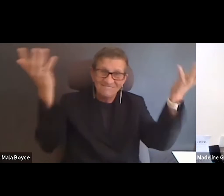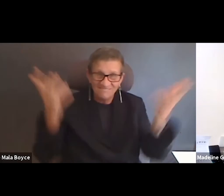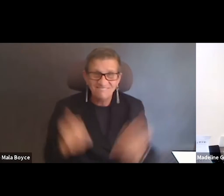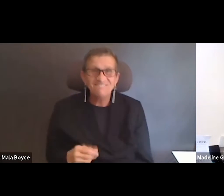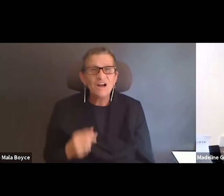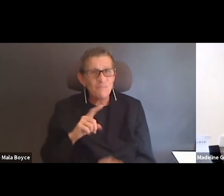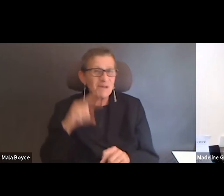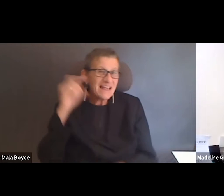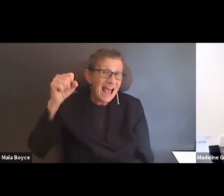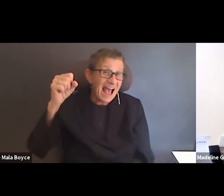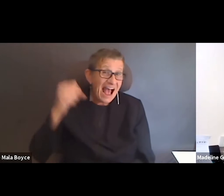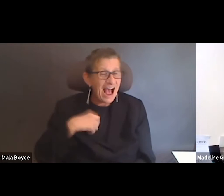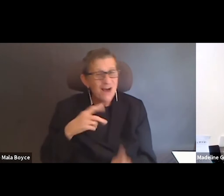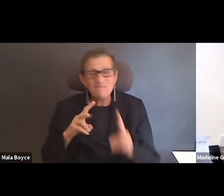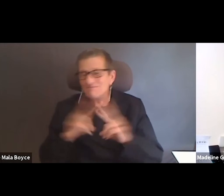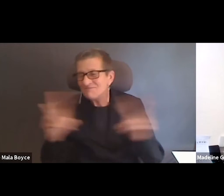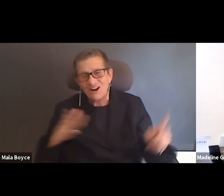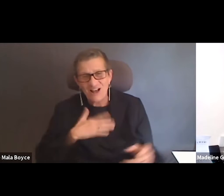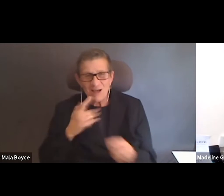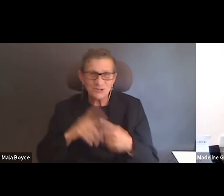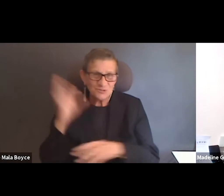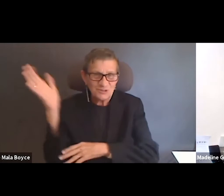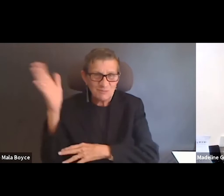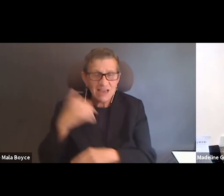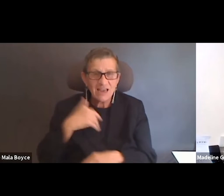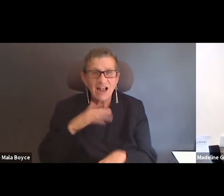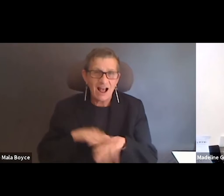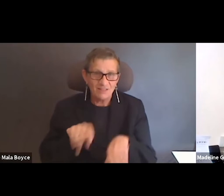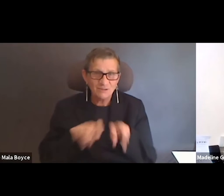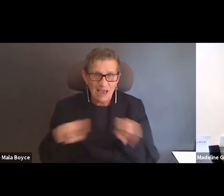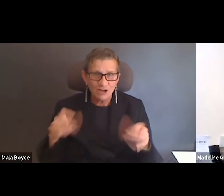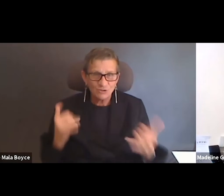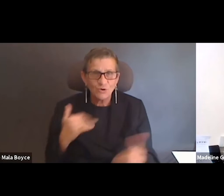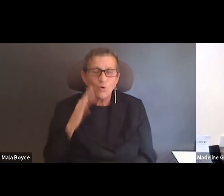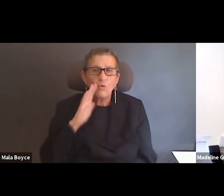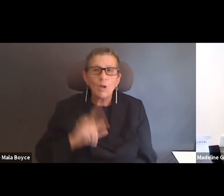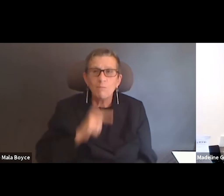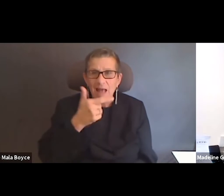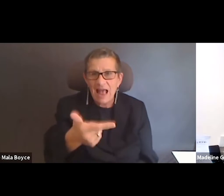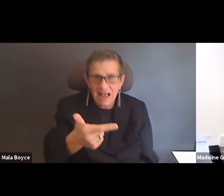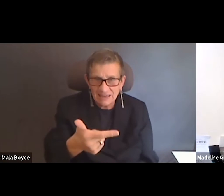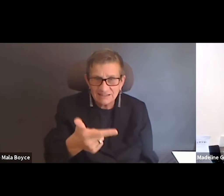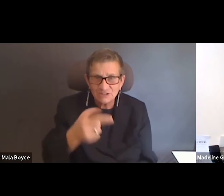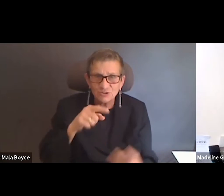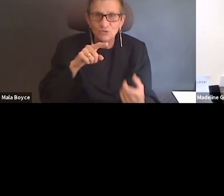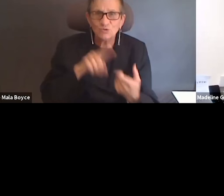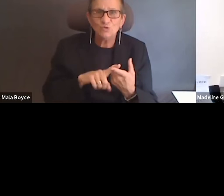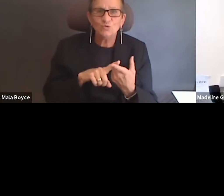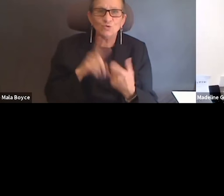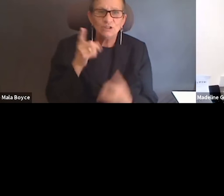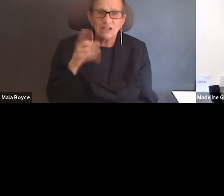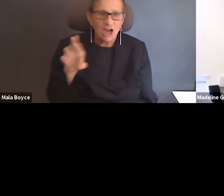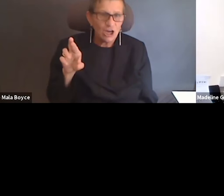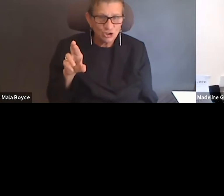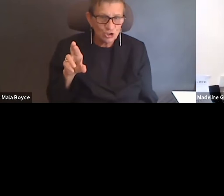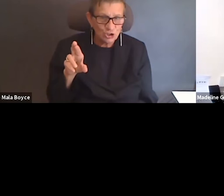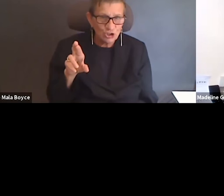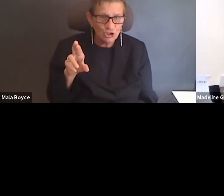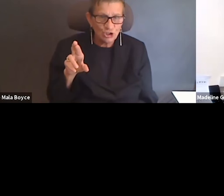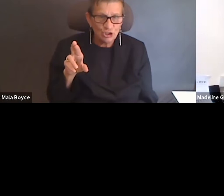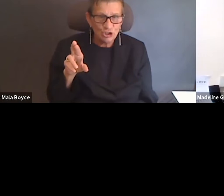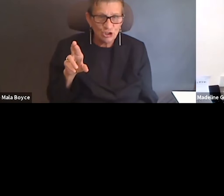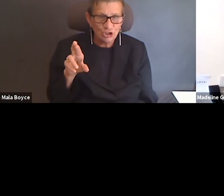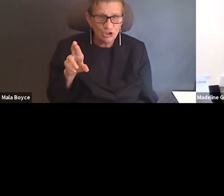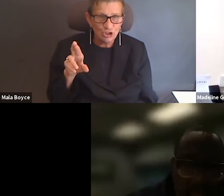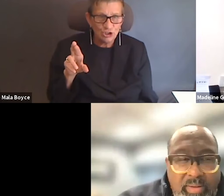yeah, I'm incredibly happy to speak on this panel today, and I will pass it over to Dr. Gay.